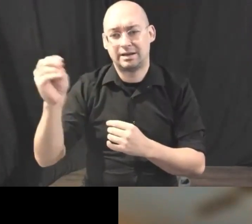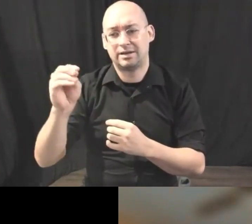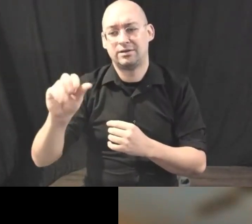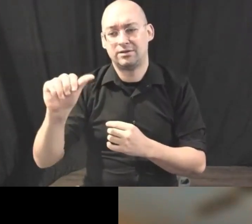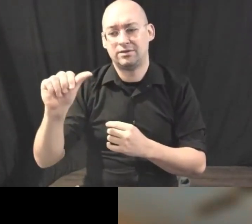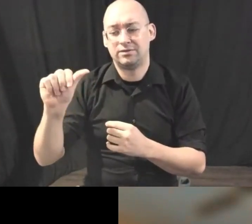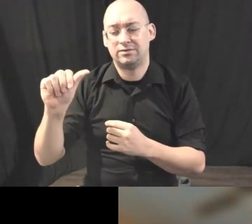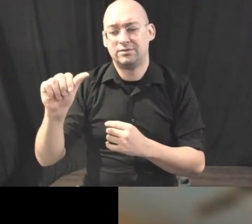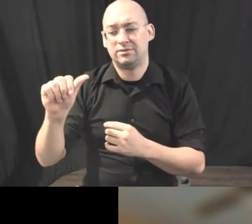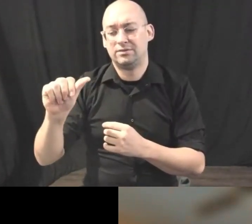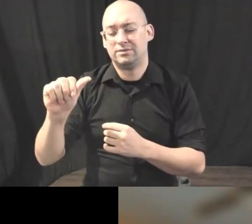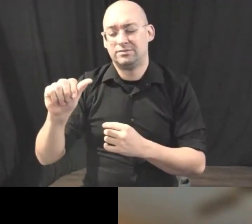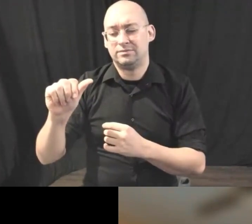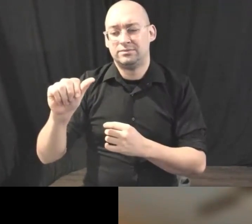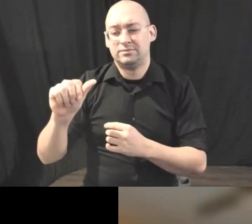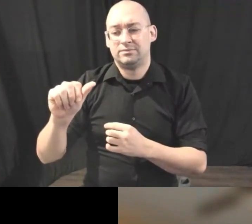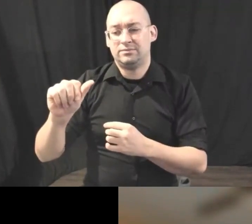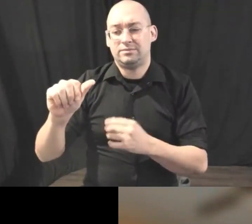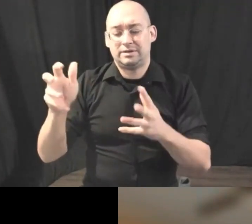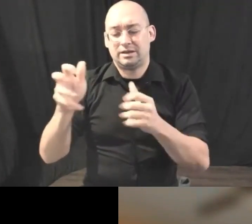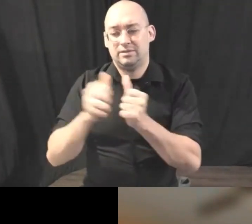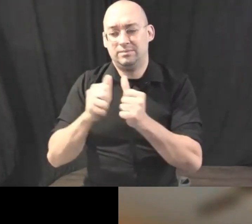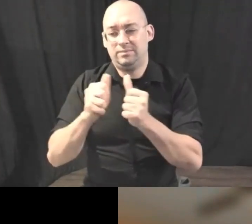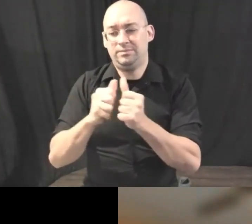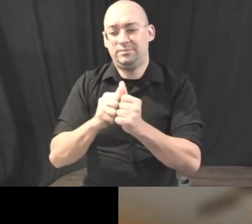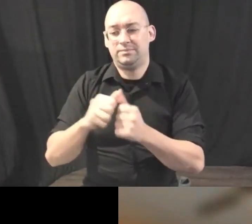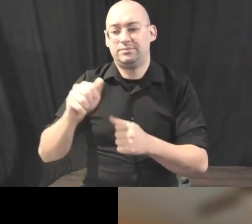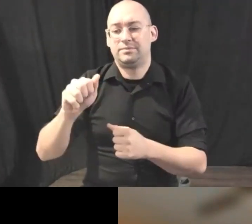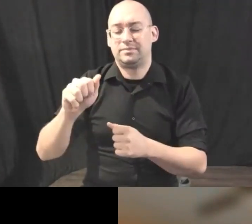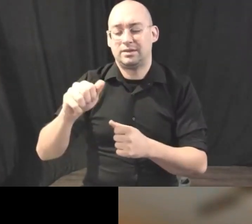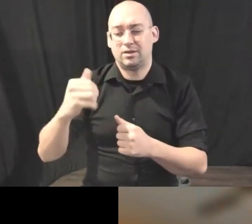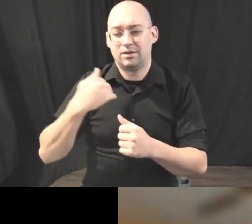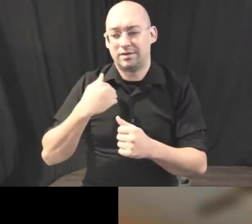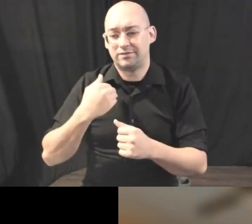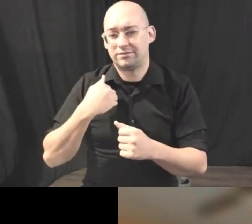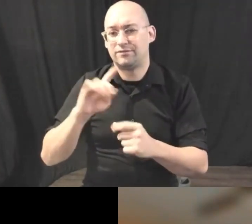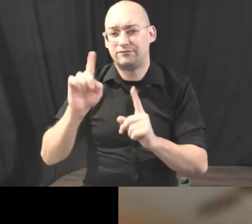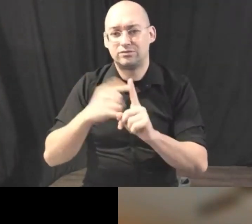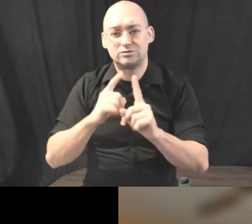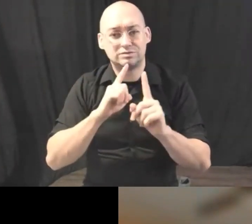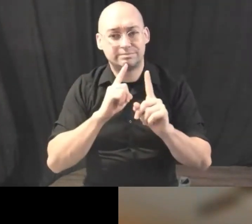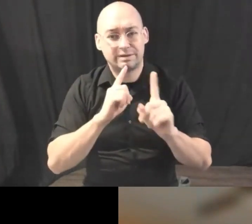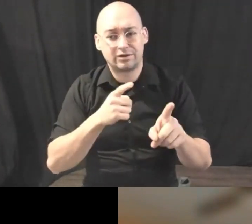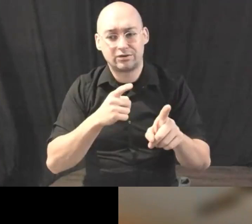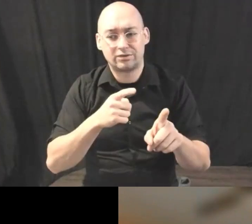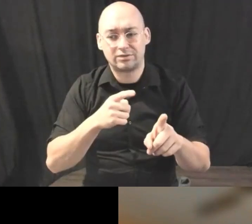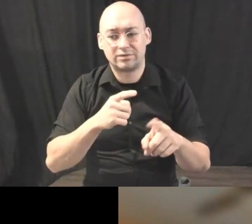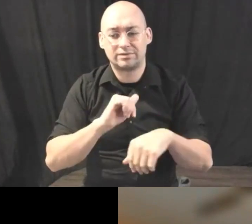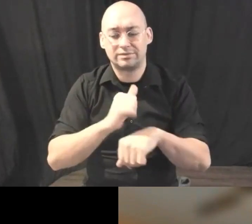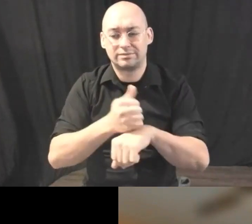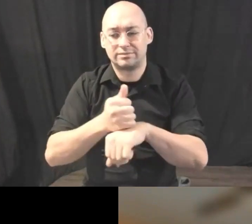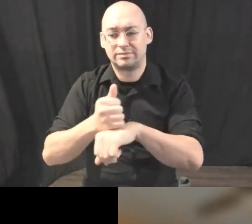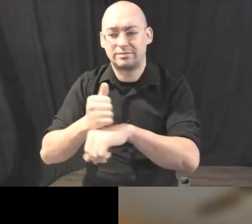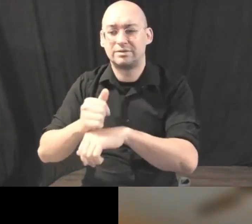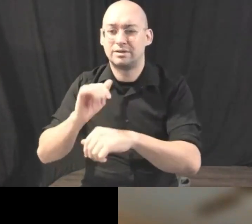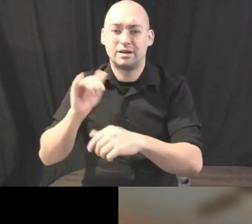you, together. So you actually have first responders deploy, I mean, right, again, magnitude. I'm just